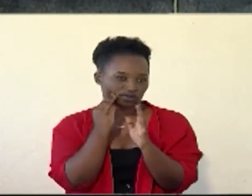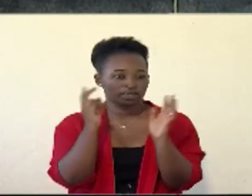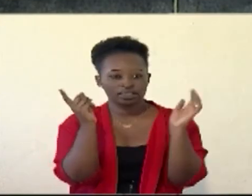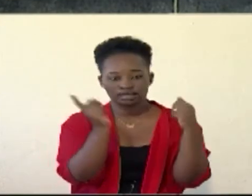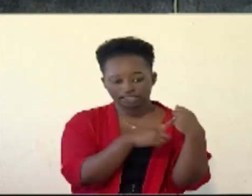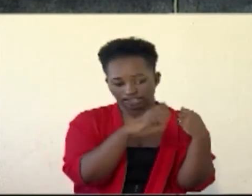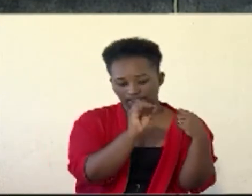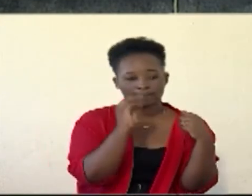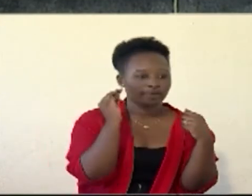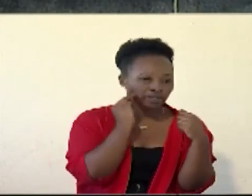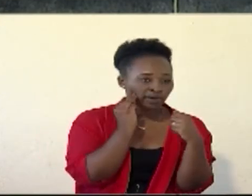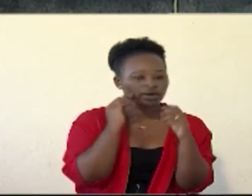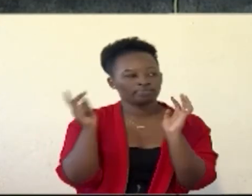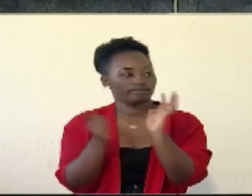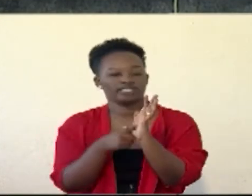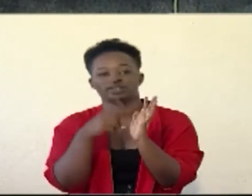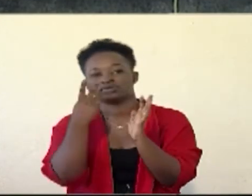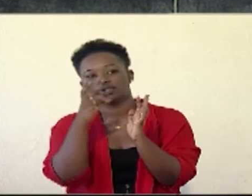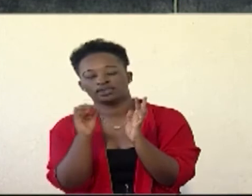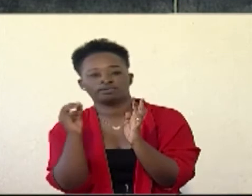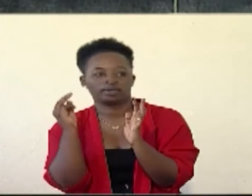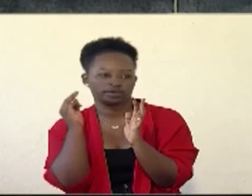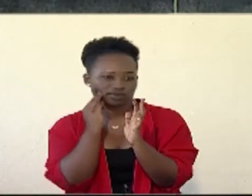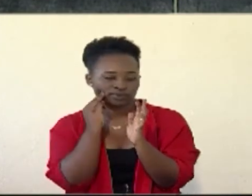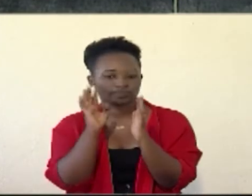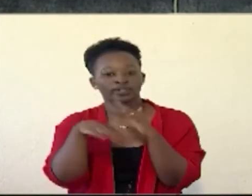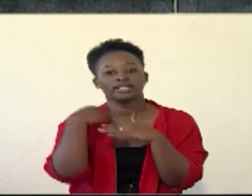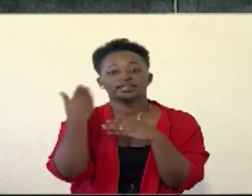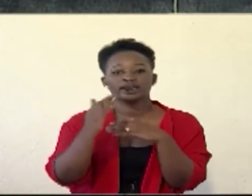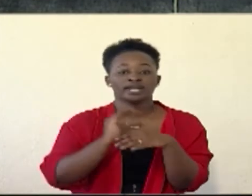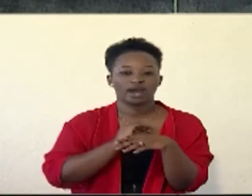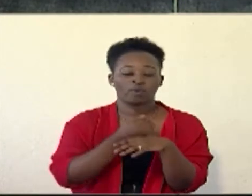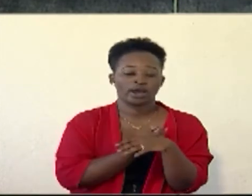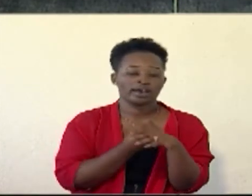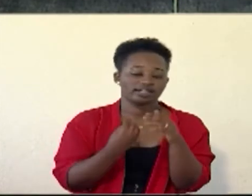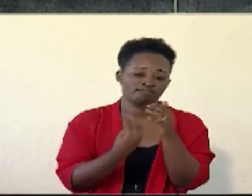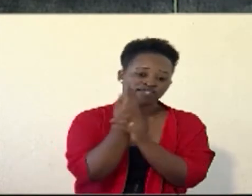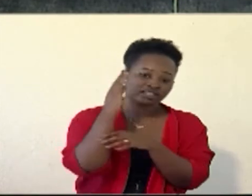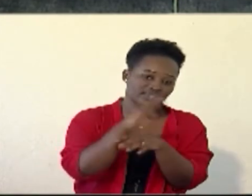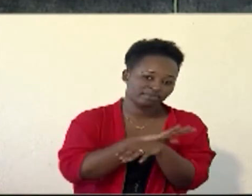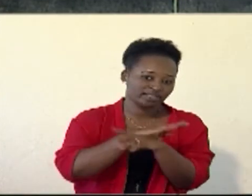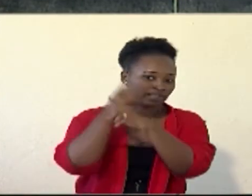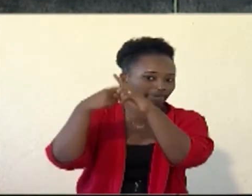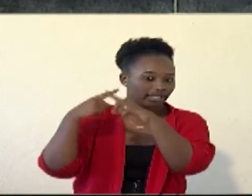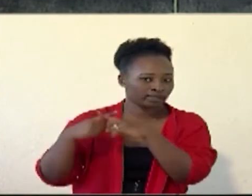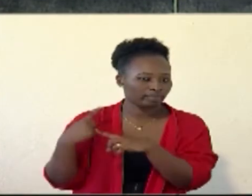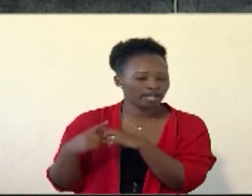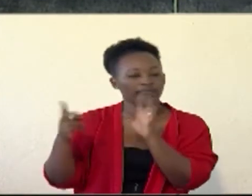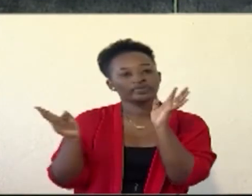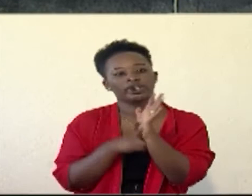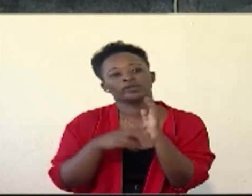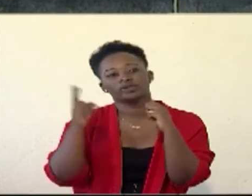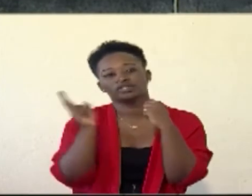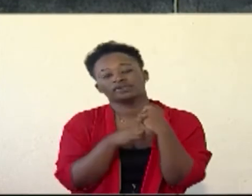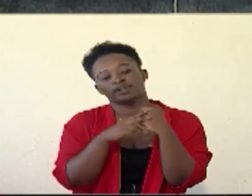minus 20 million. Our investment multiplier is equal to, if you get